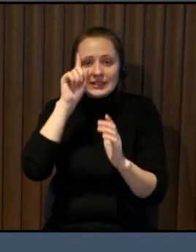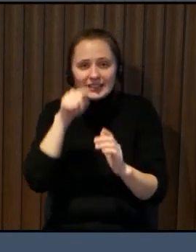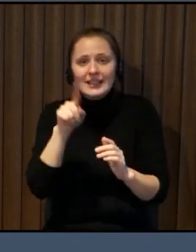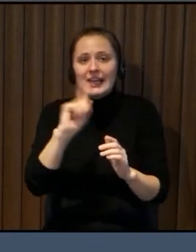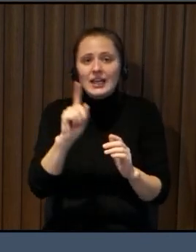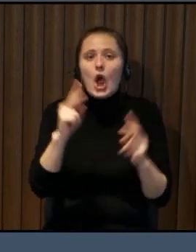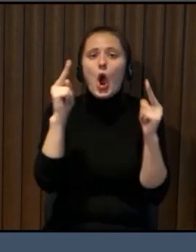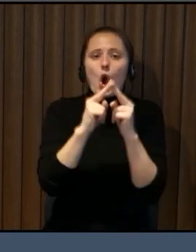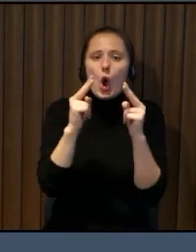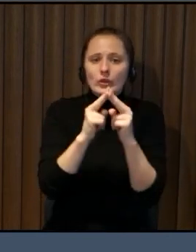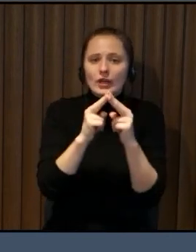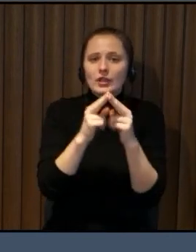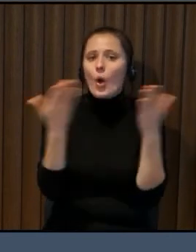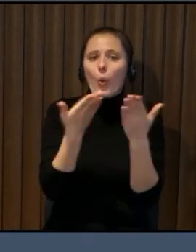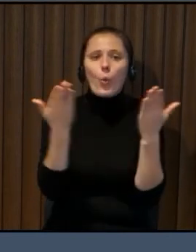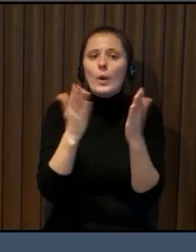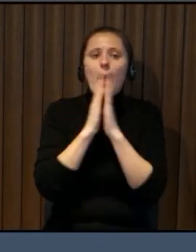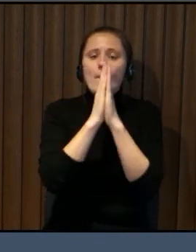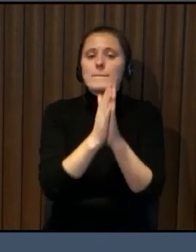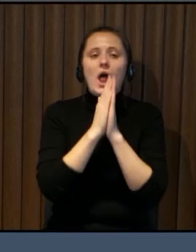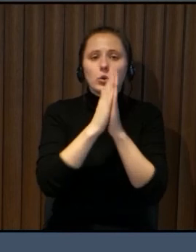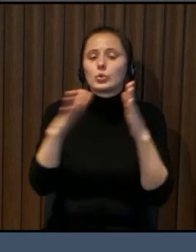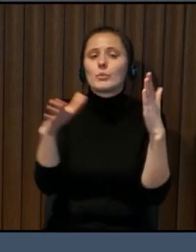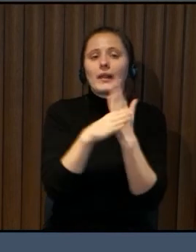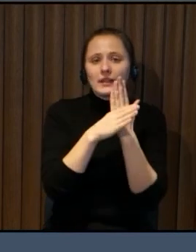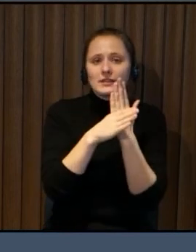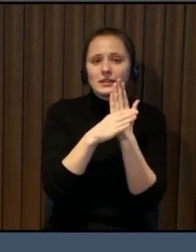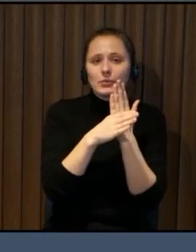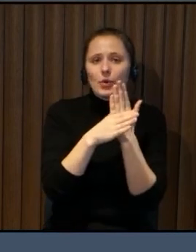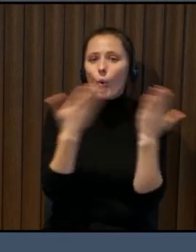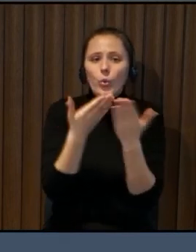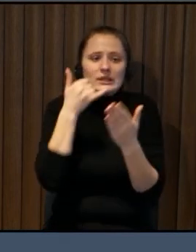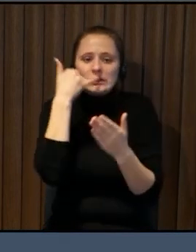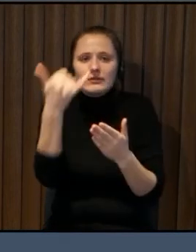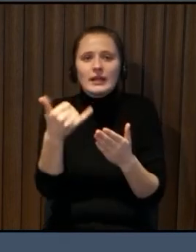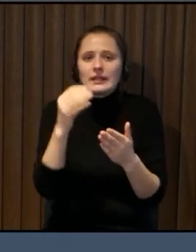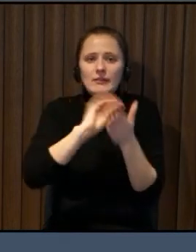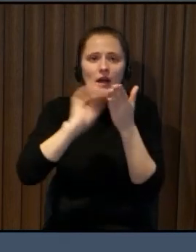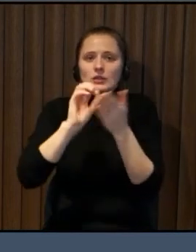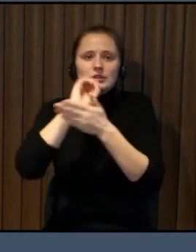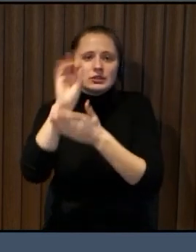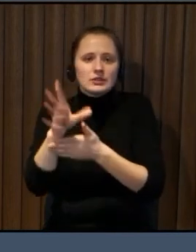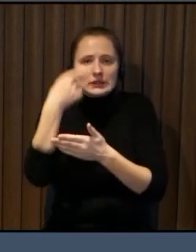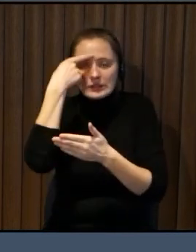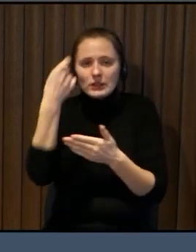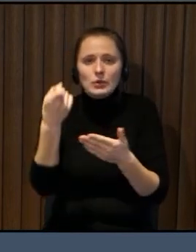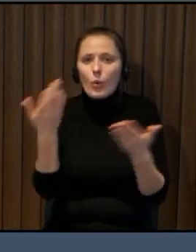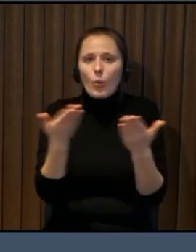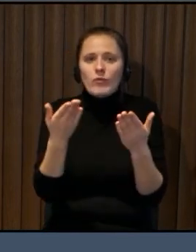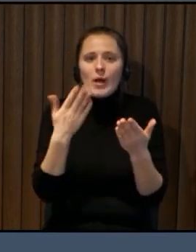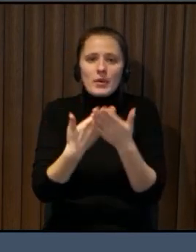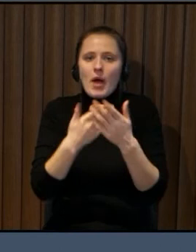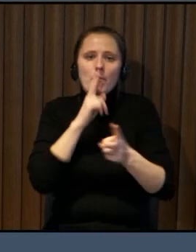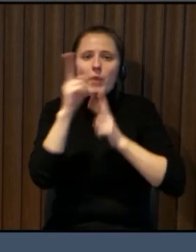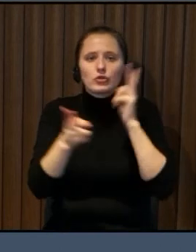problem, they can, in this chapter under this title, find somebody they can